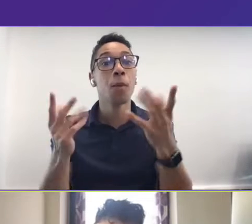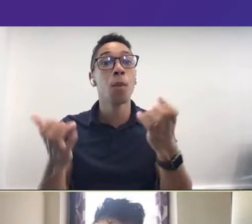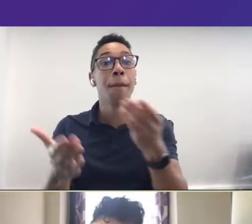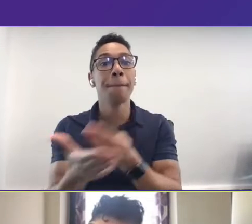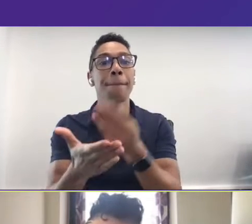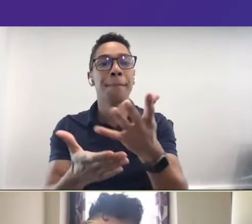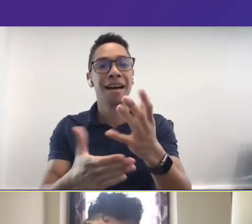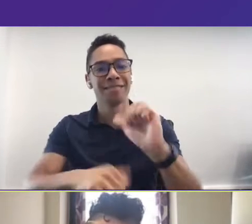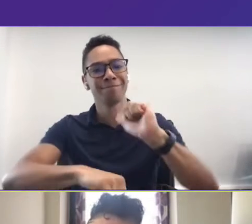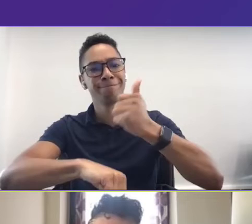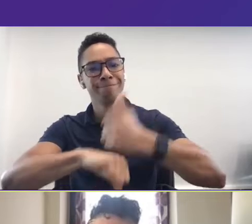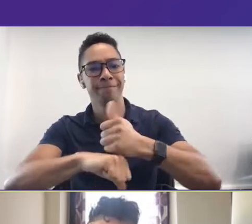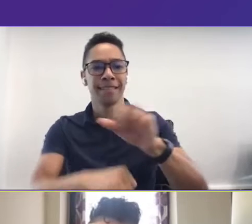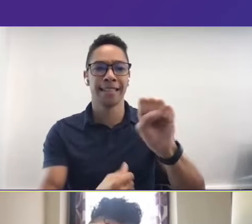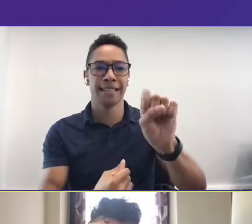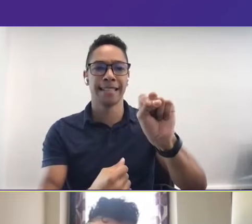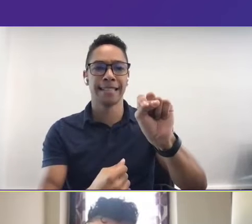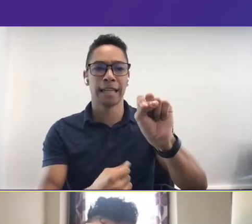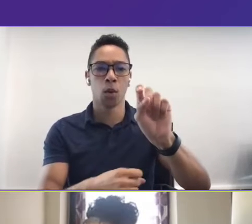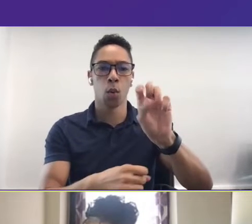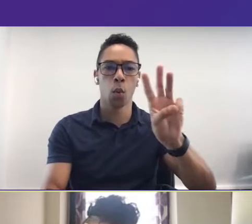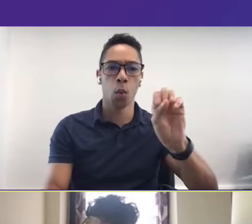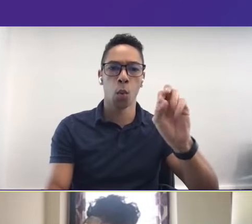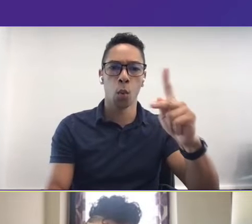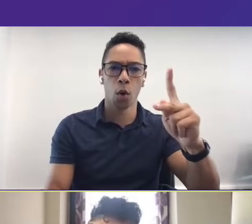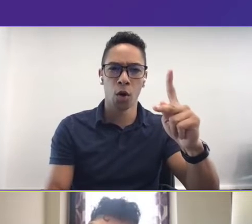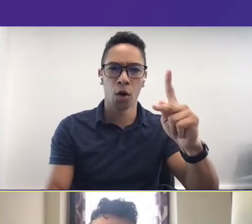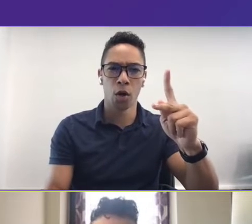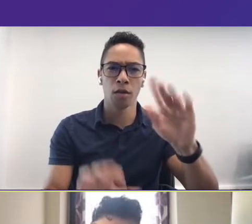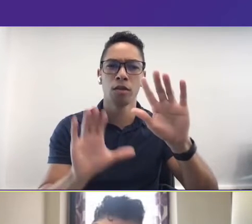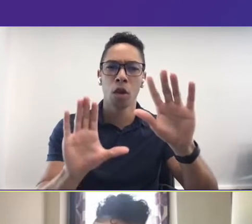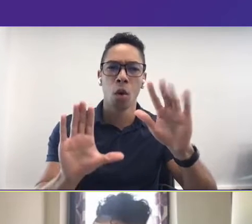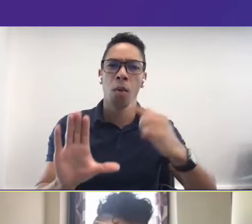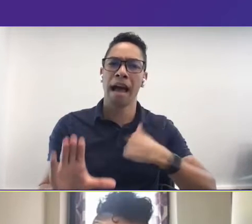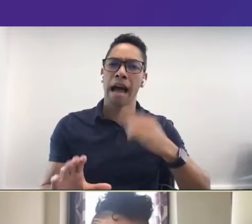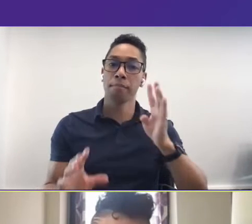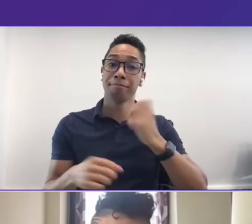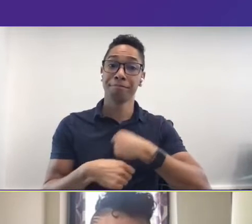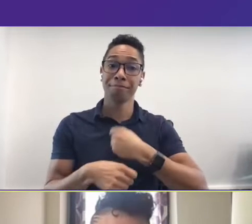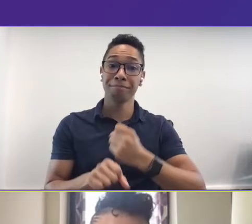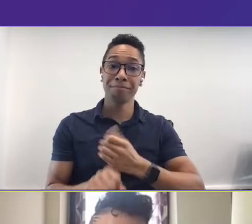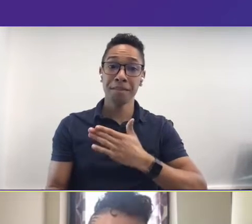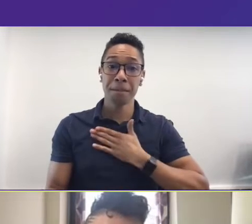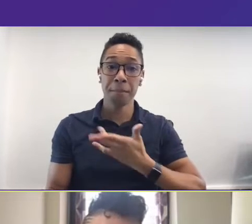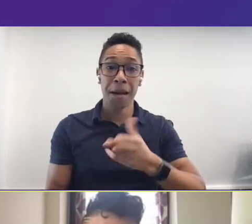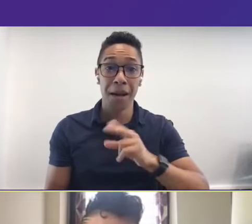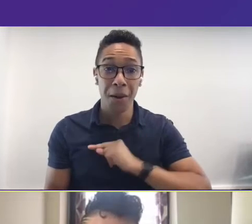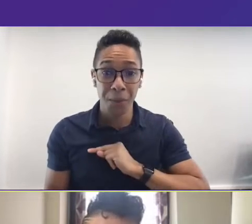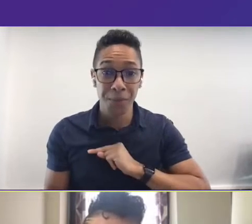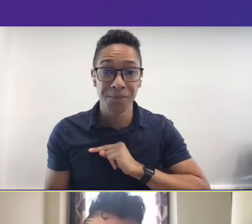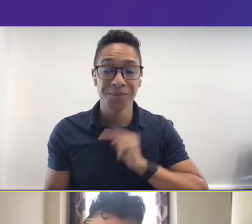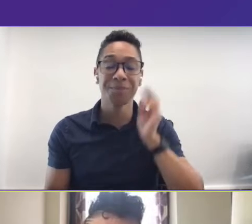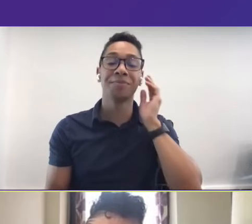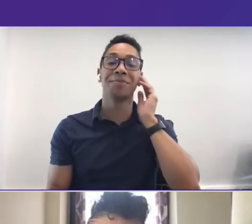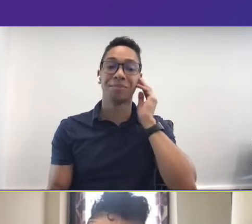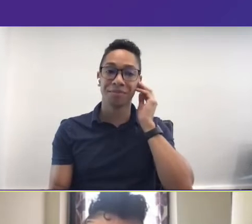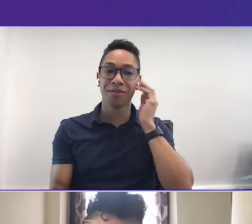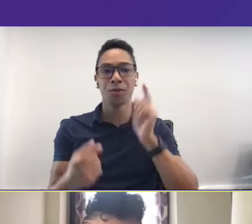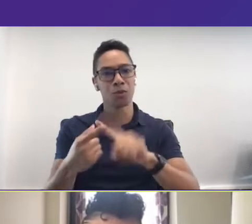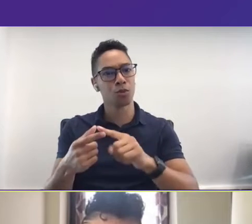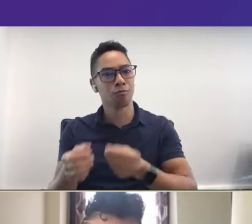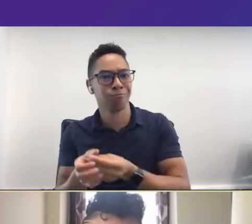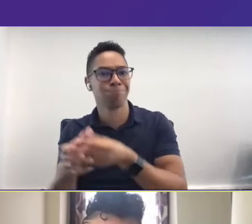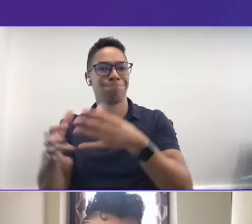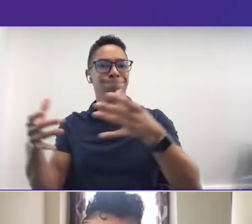so using what I had, a space that I built, to make a space for a community that I wanted to see flourish. It's just like